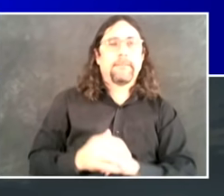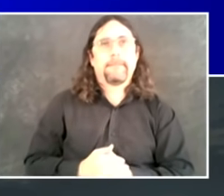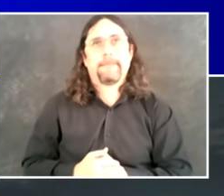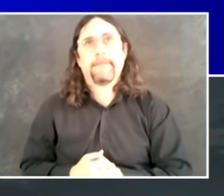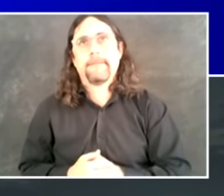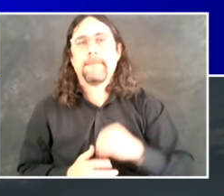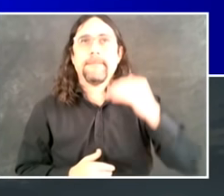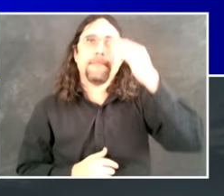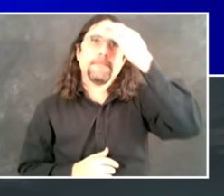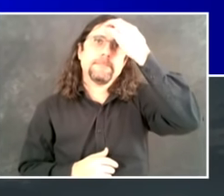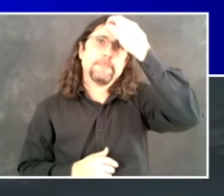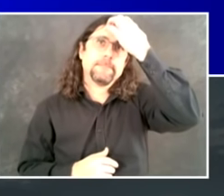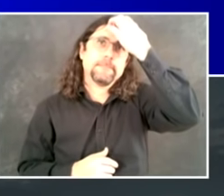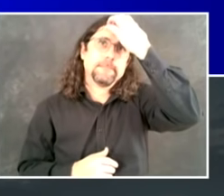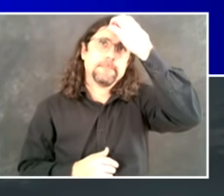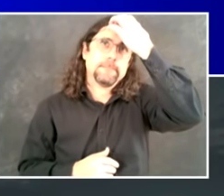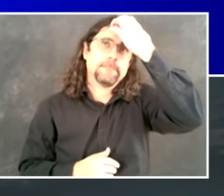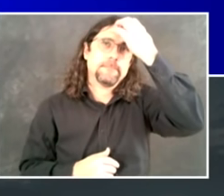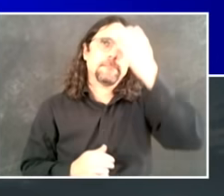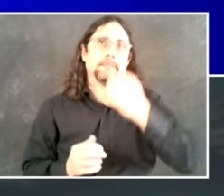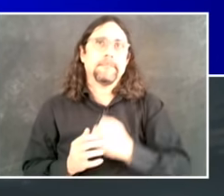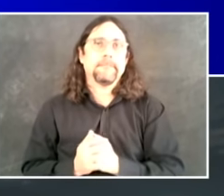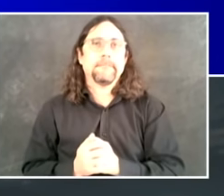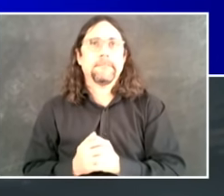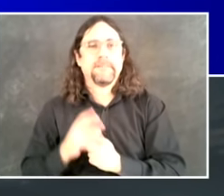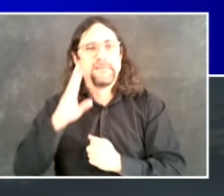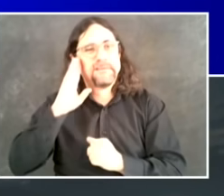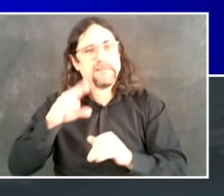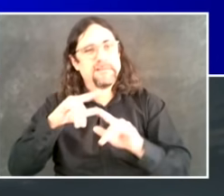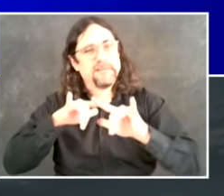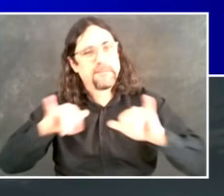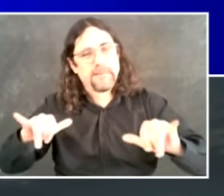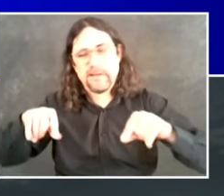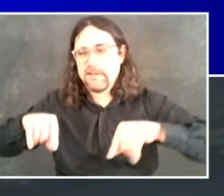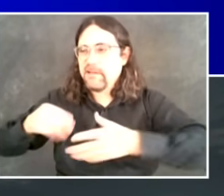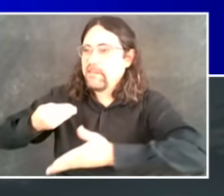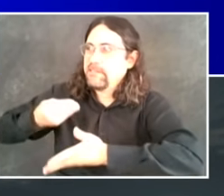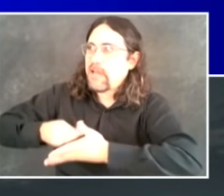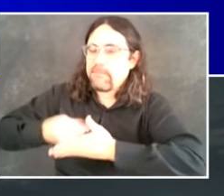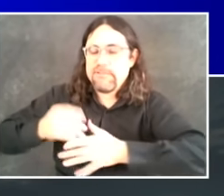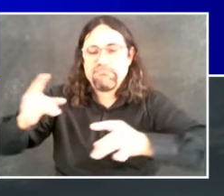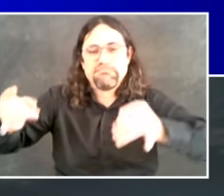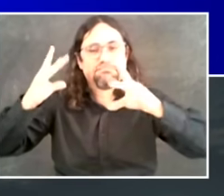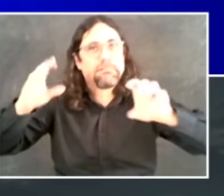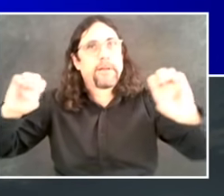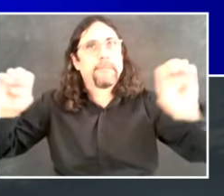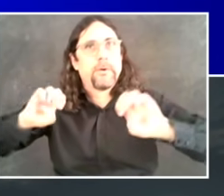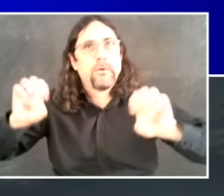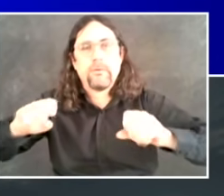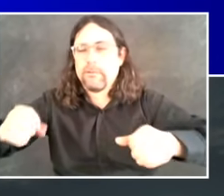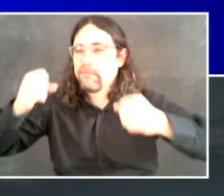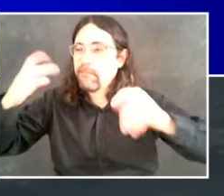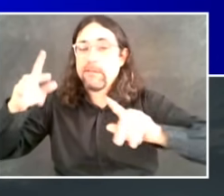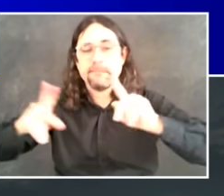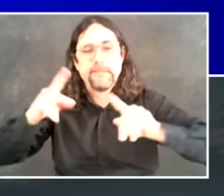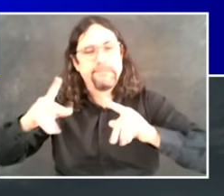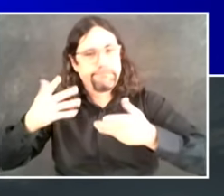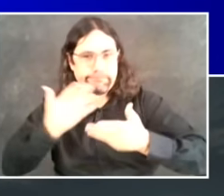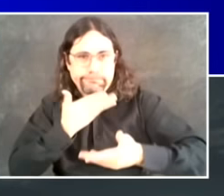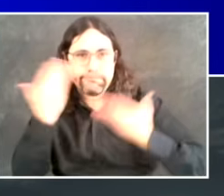many cases struggling just to get food on the table. Remember, the estimates before the coronavirus were